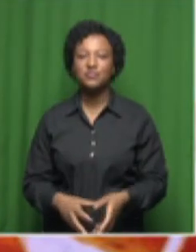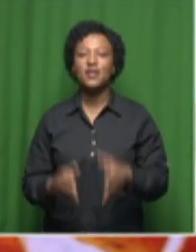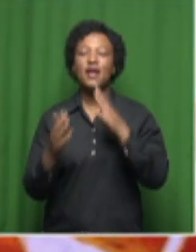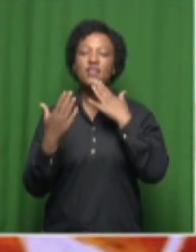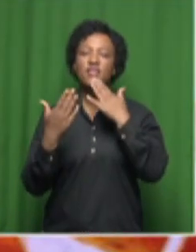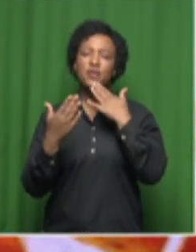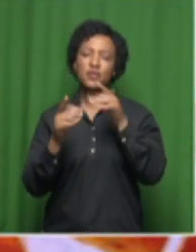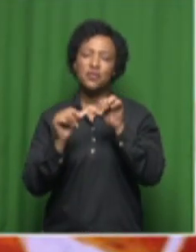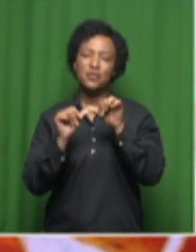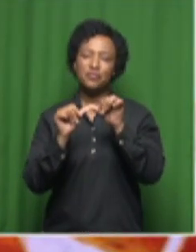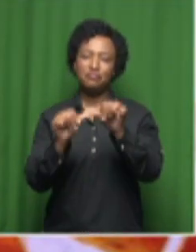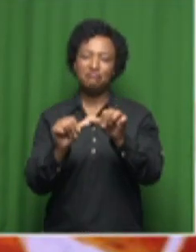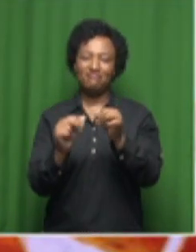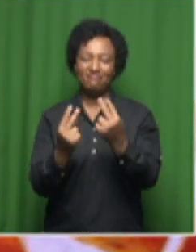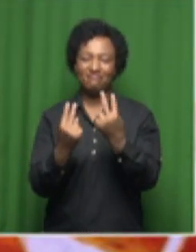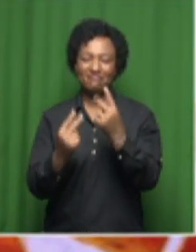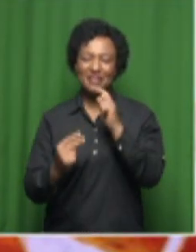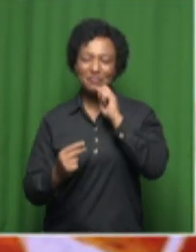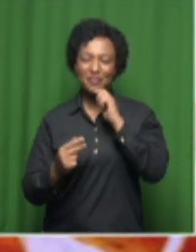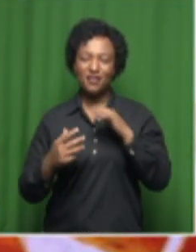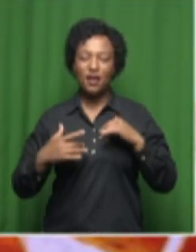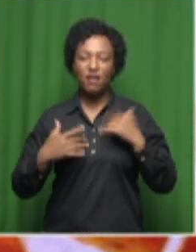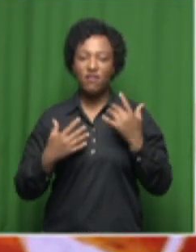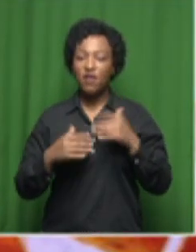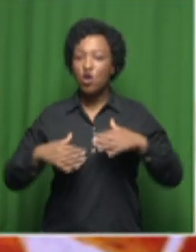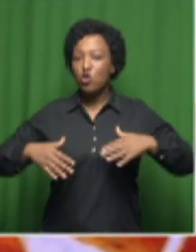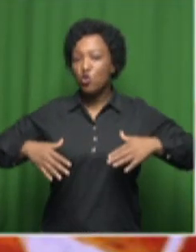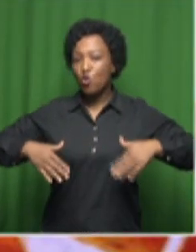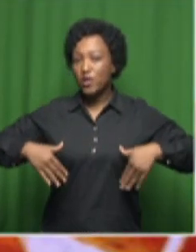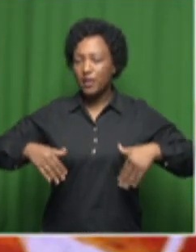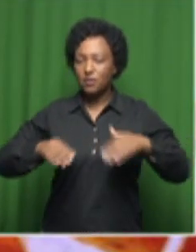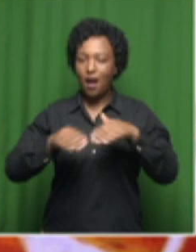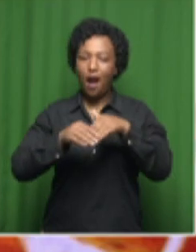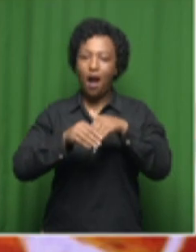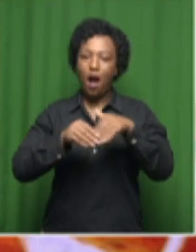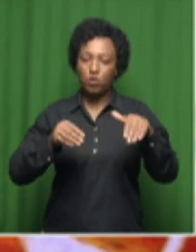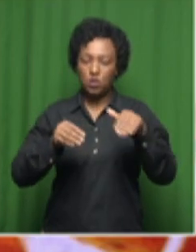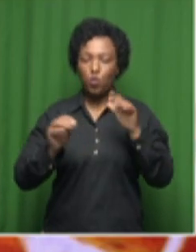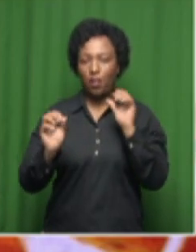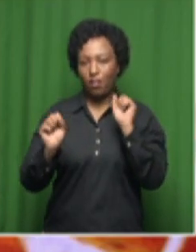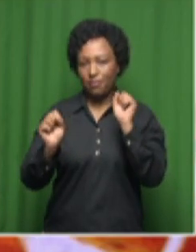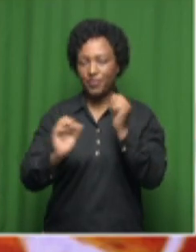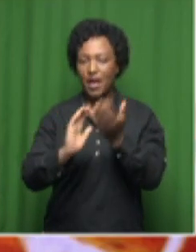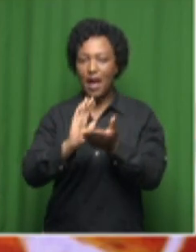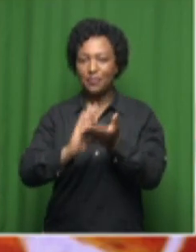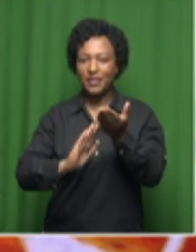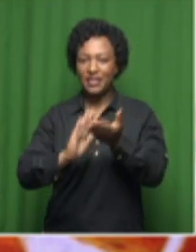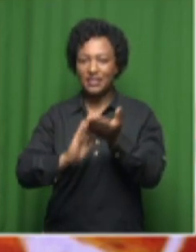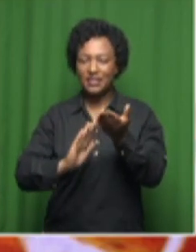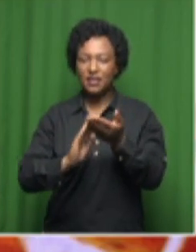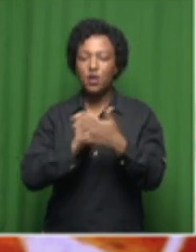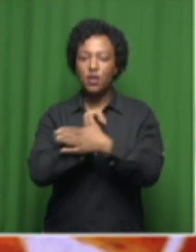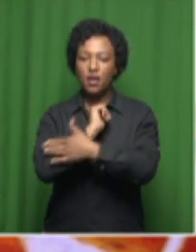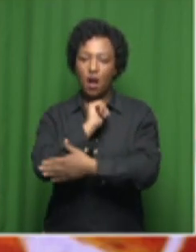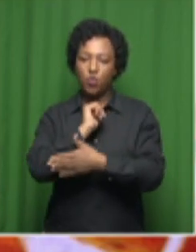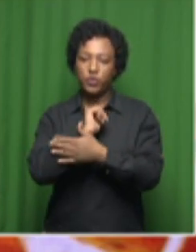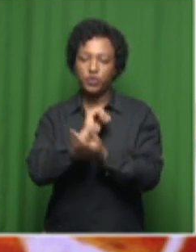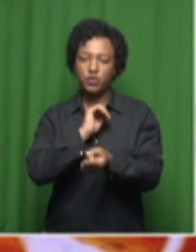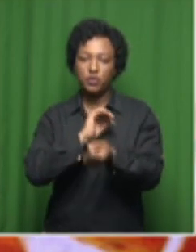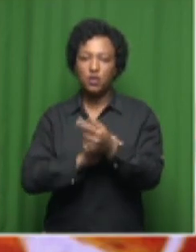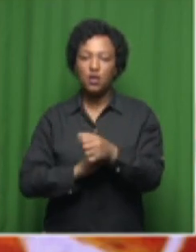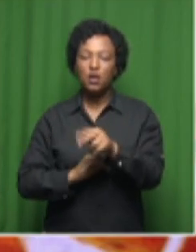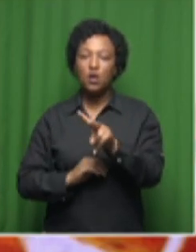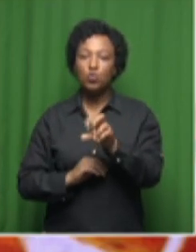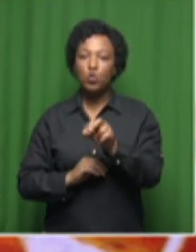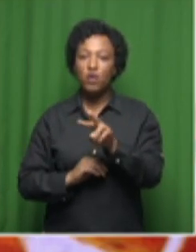Well, thanks for being with us here on Morning Live. And if you haven't yet made it out, we'll try and keep you up to speed with what's happening across the country. Now, as the